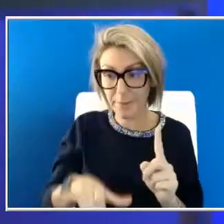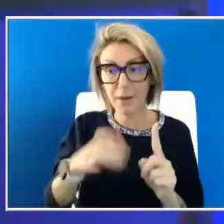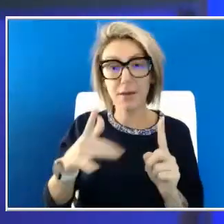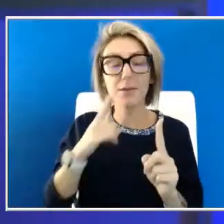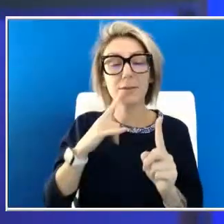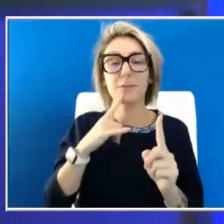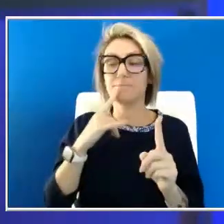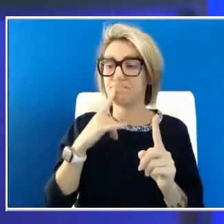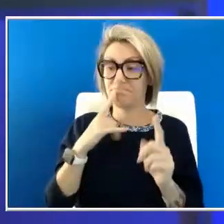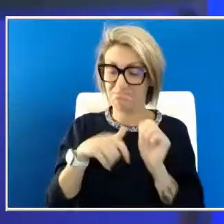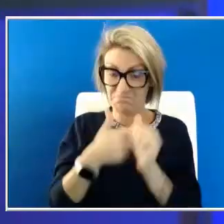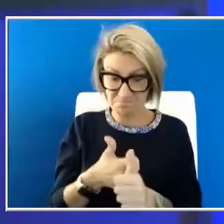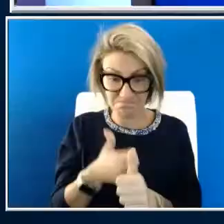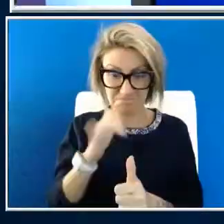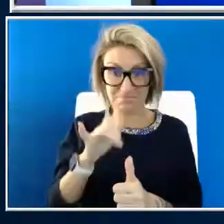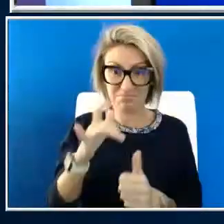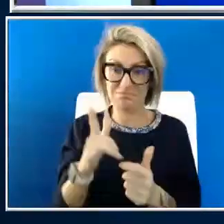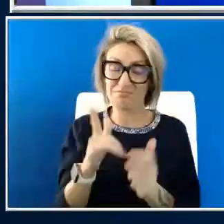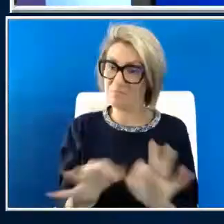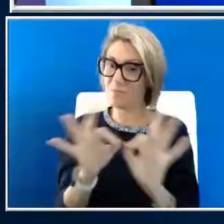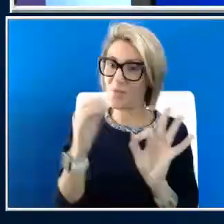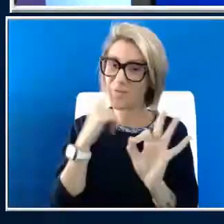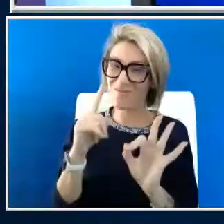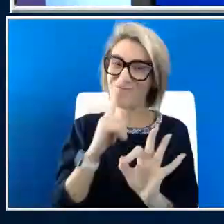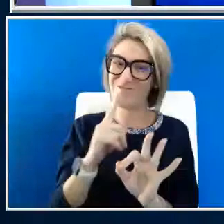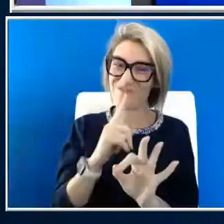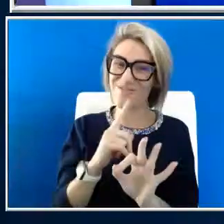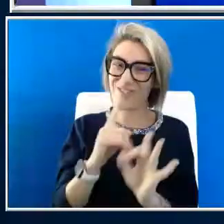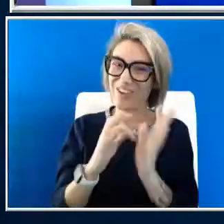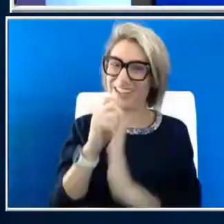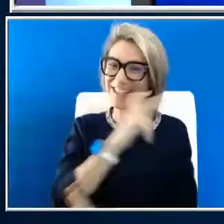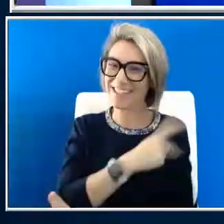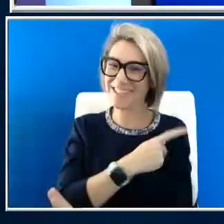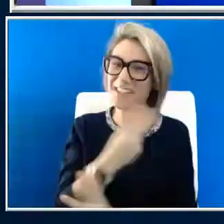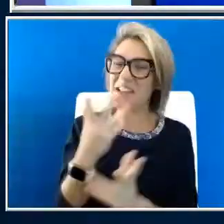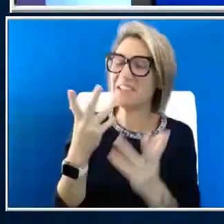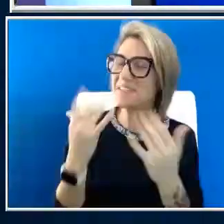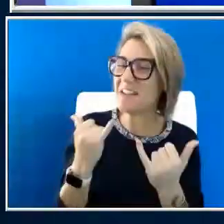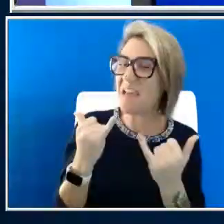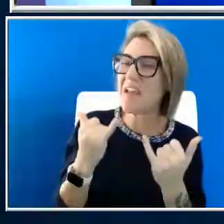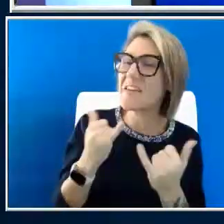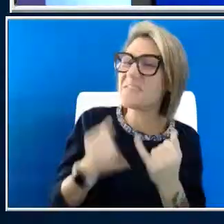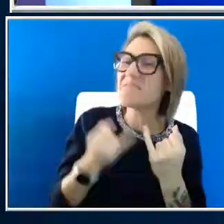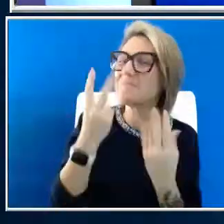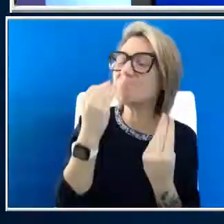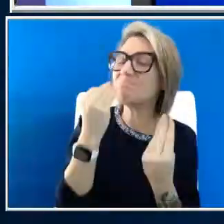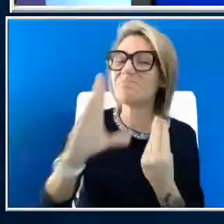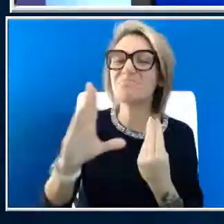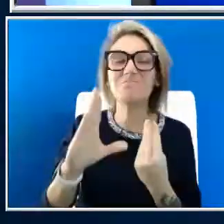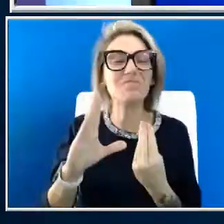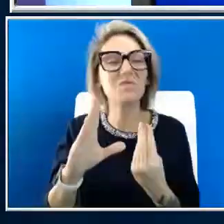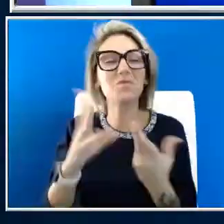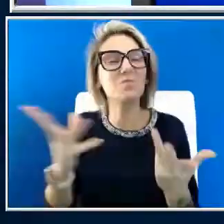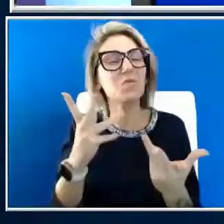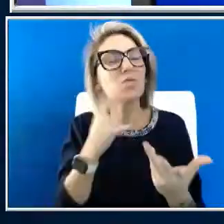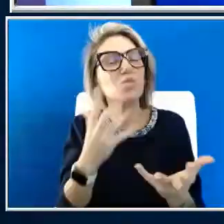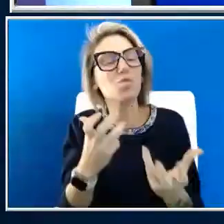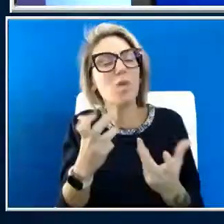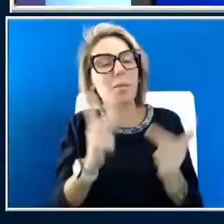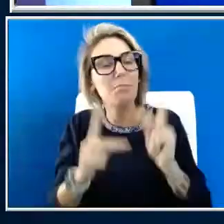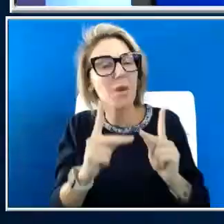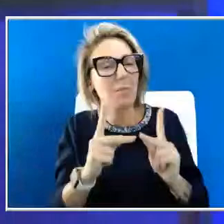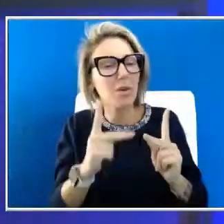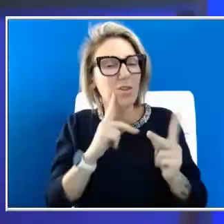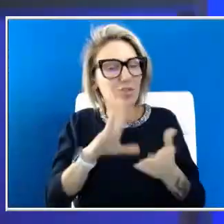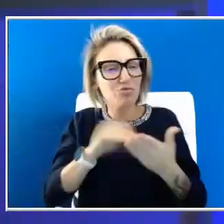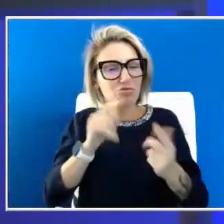be huge for a cancer patient. Yeah, thanks for driving that point home. I want to get our takeaways today. Dr. Chen, what do you want folks to take away from this particular conversation? I